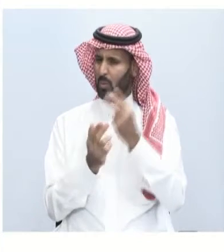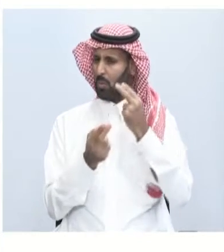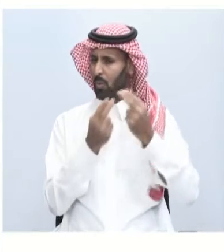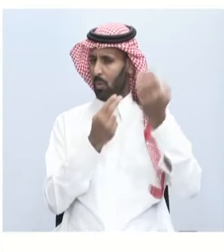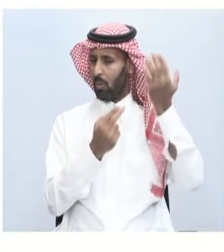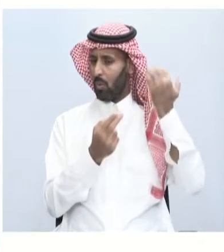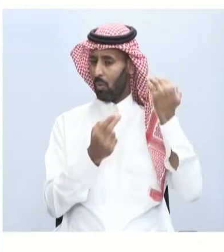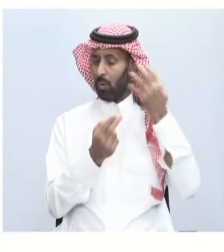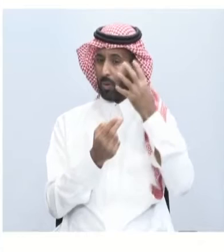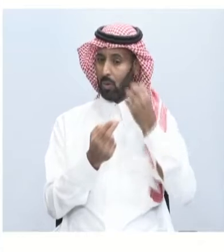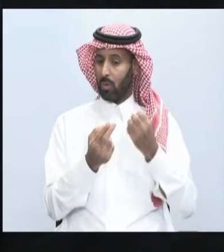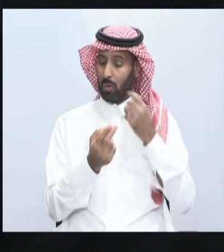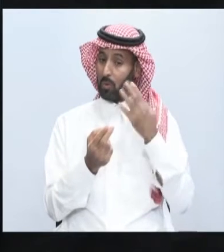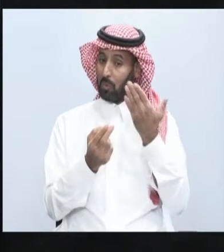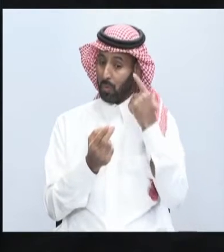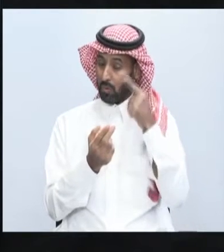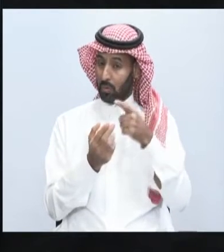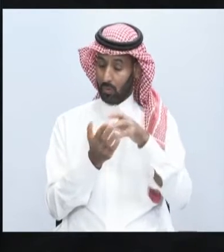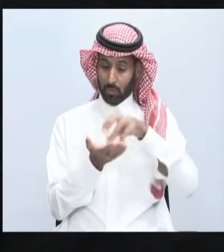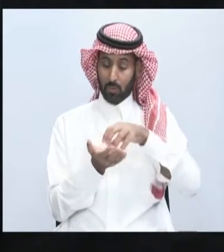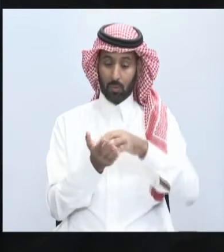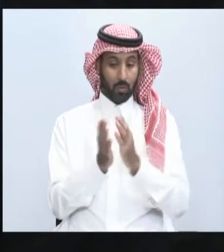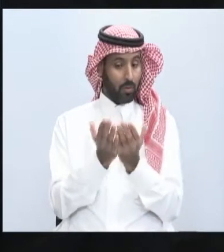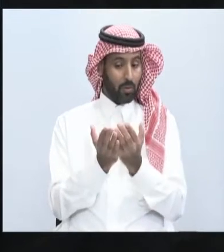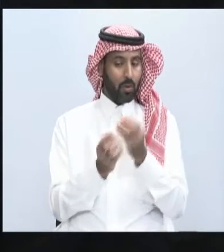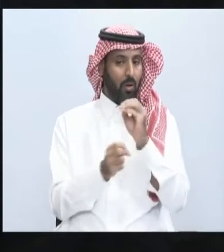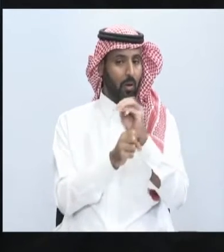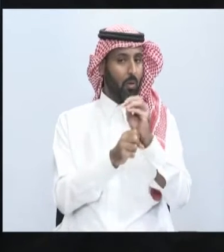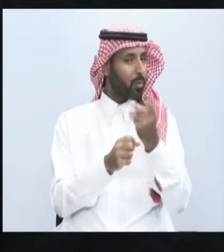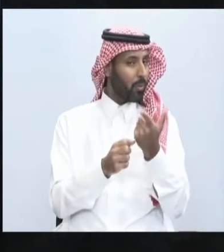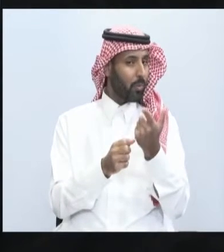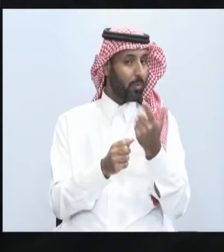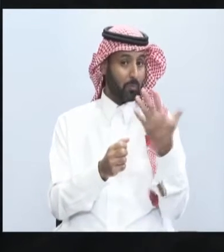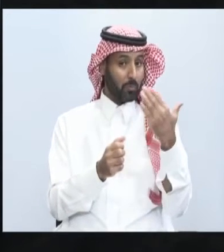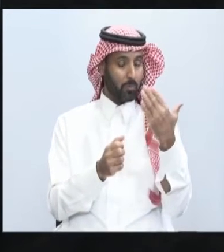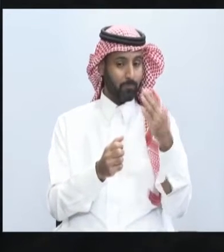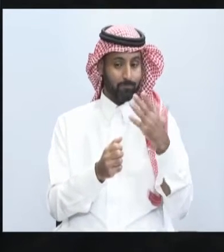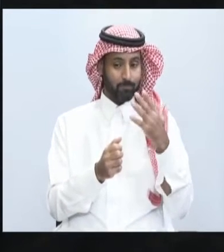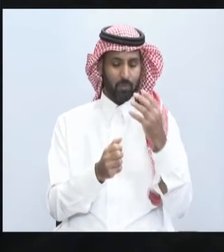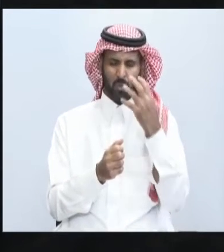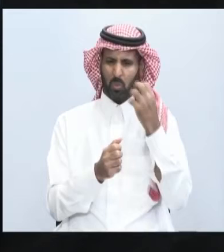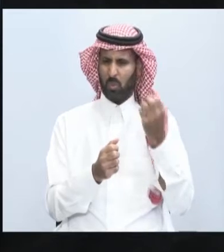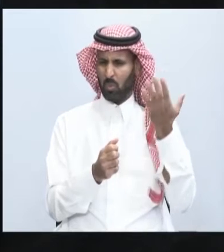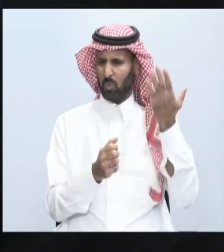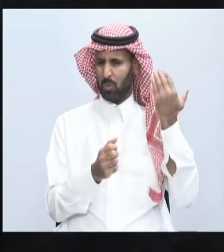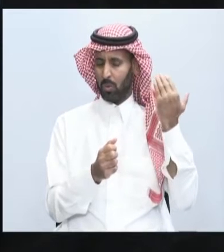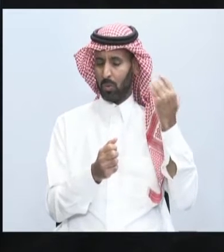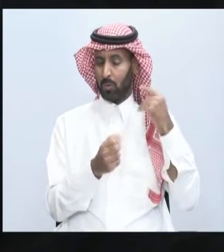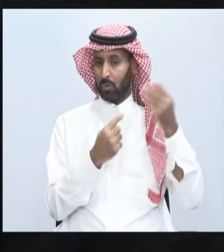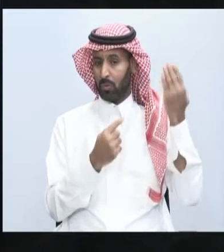new? When you have a look at these objects, just tell me. Are they new or they are very old